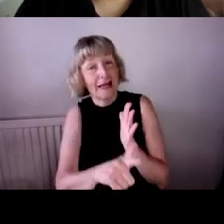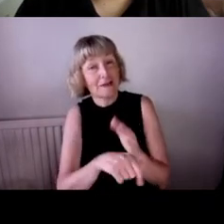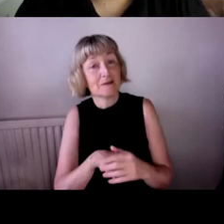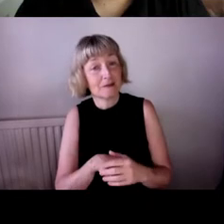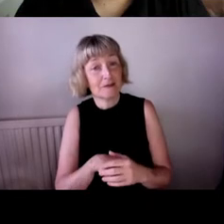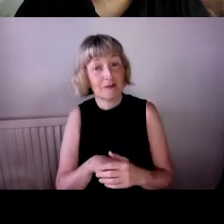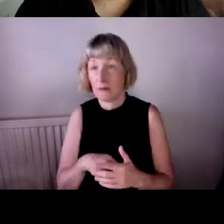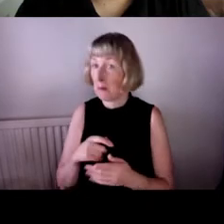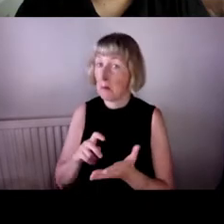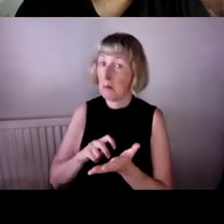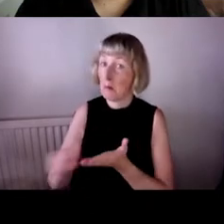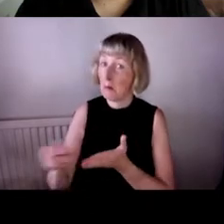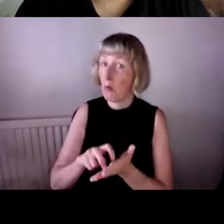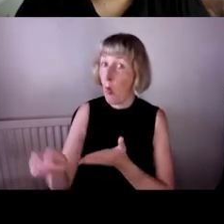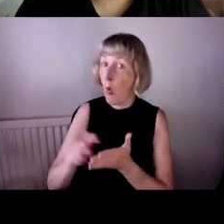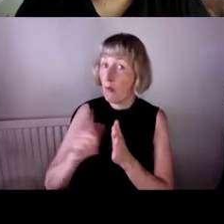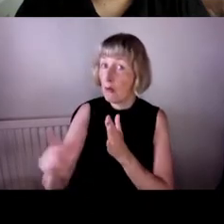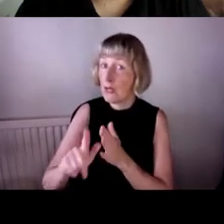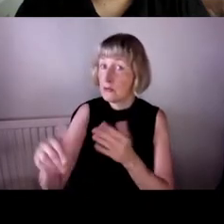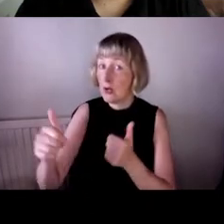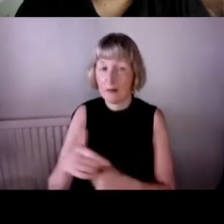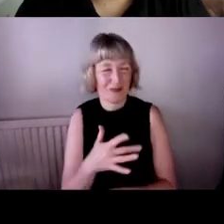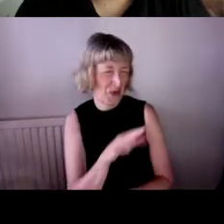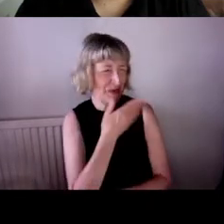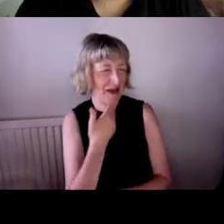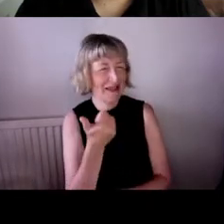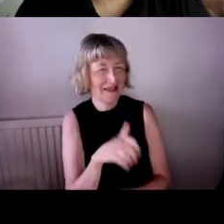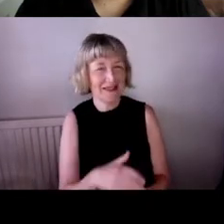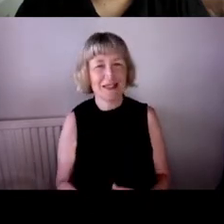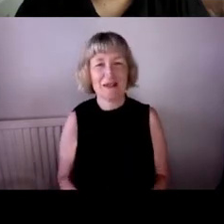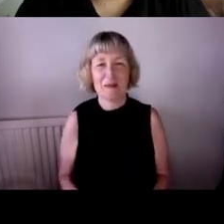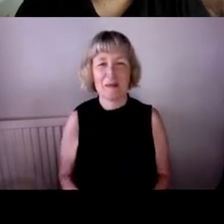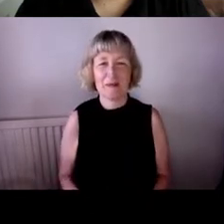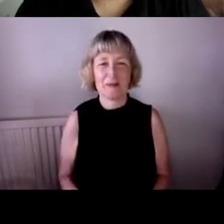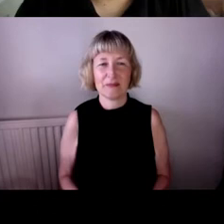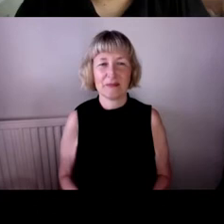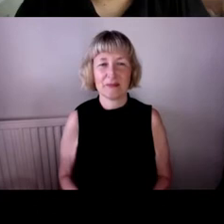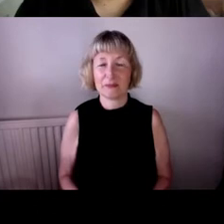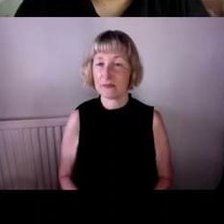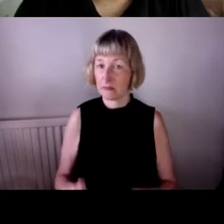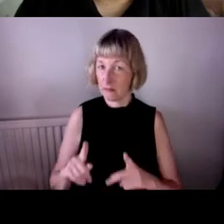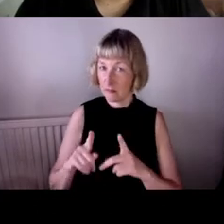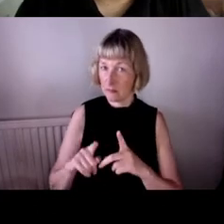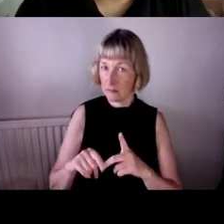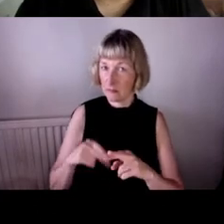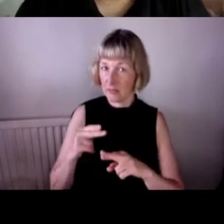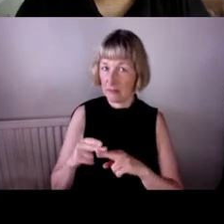Go for a walk later on, if you like. That would be nice. If I'm